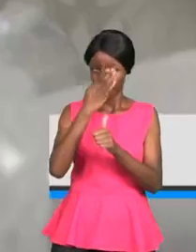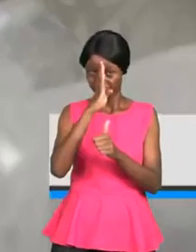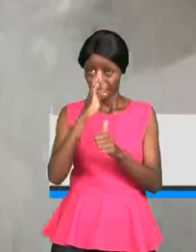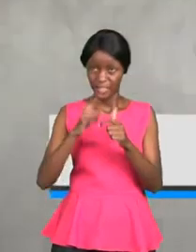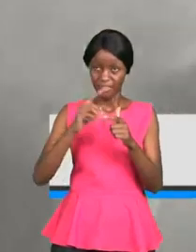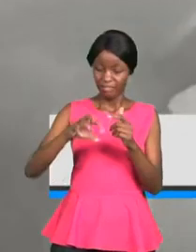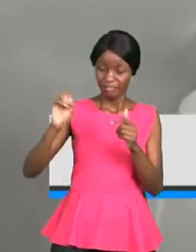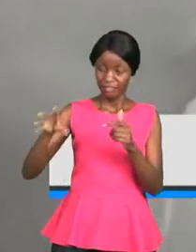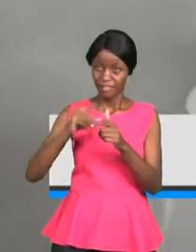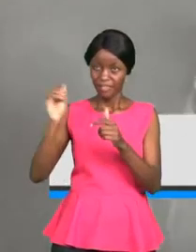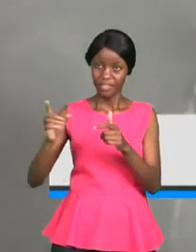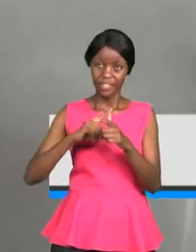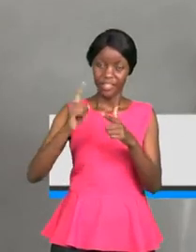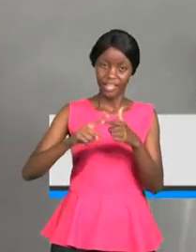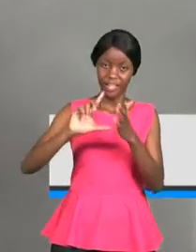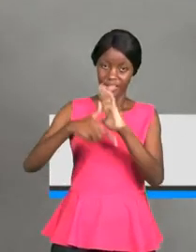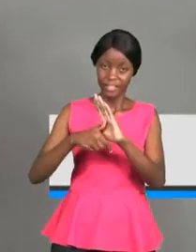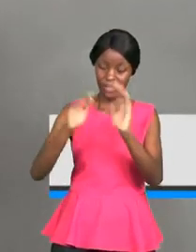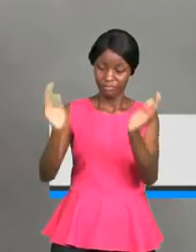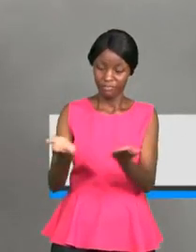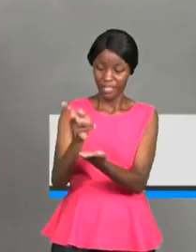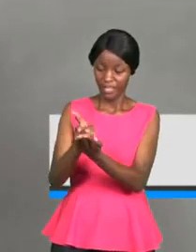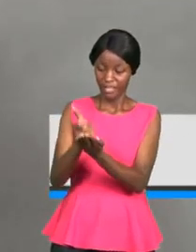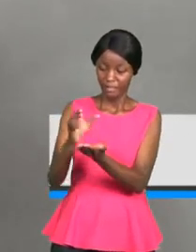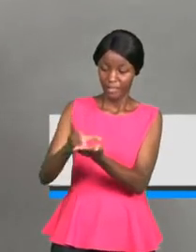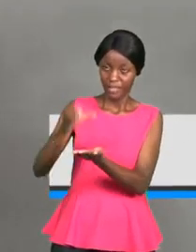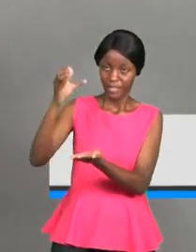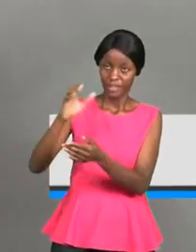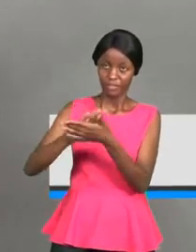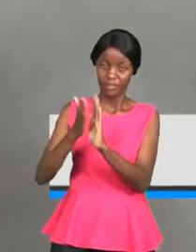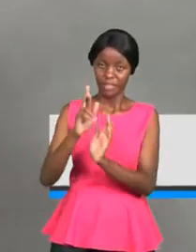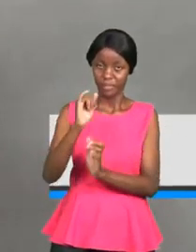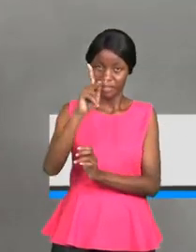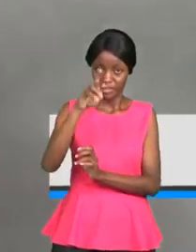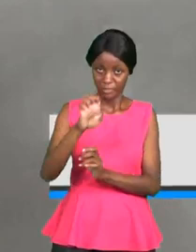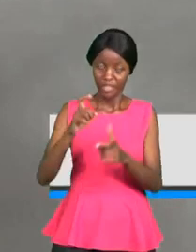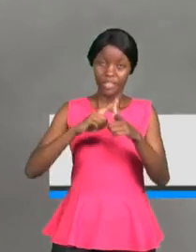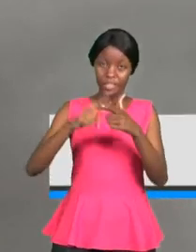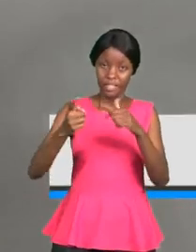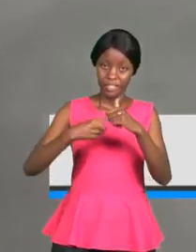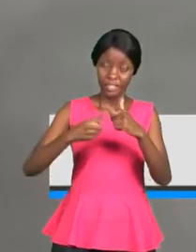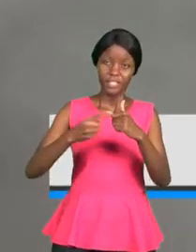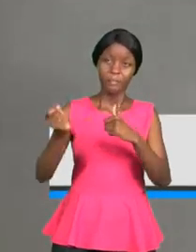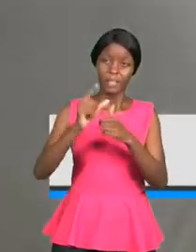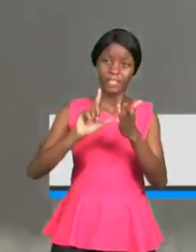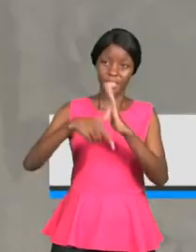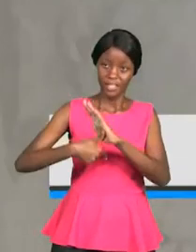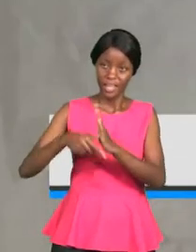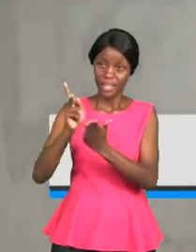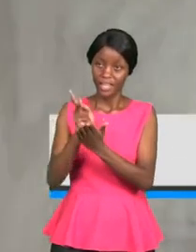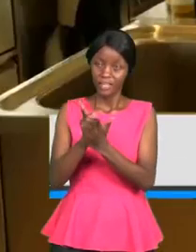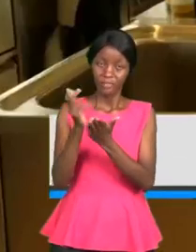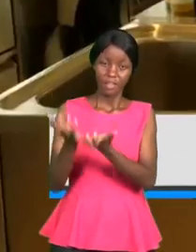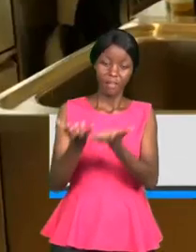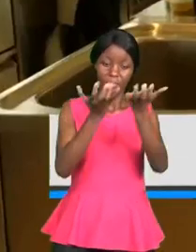and the final product decanted into cans to ripen. Around 6 months later, the precious granules are repackaged for